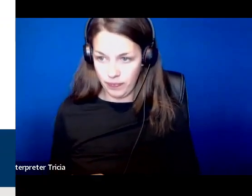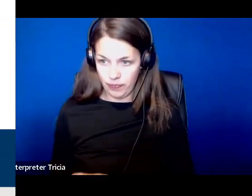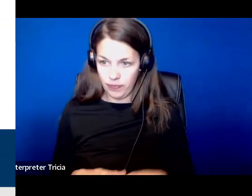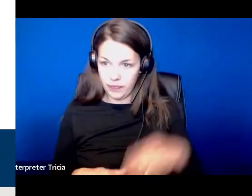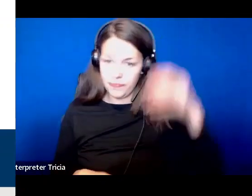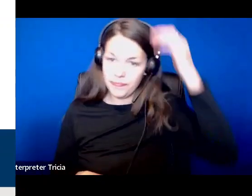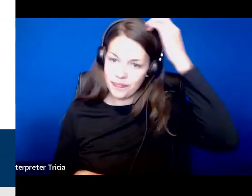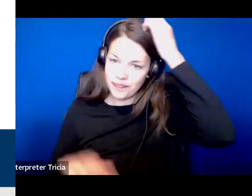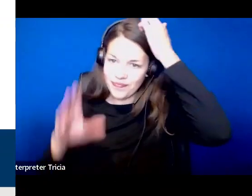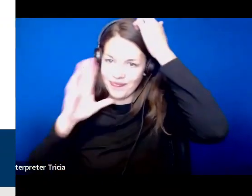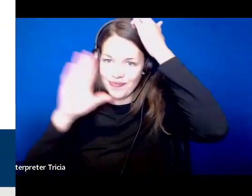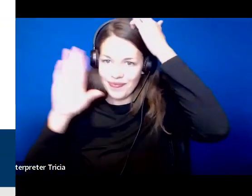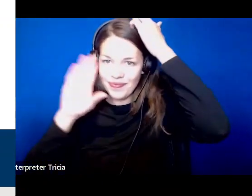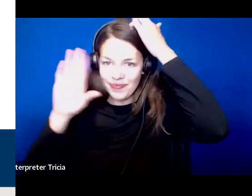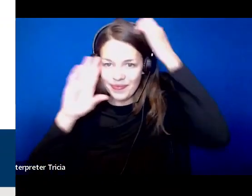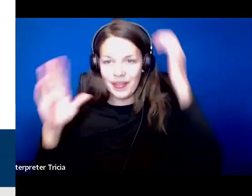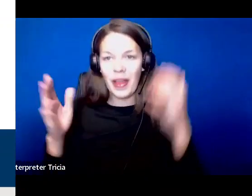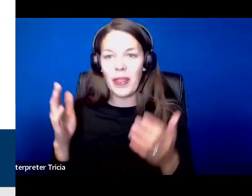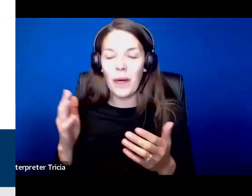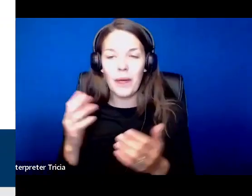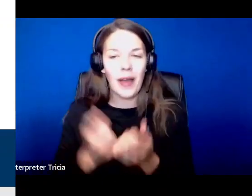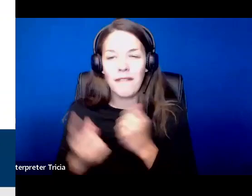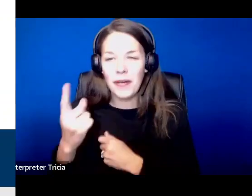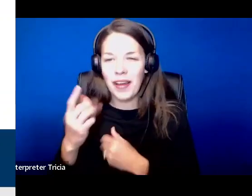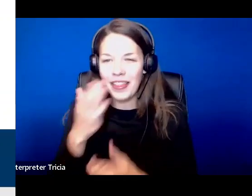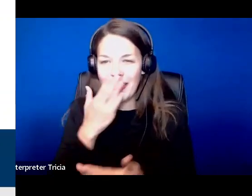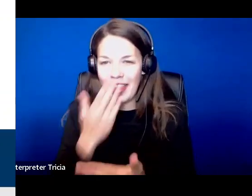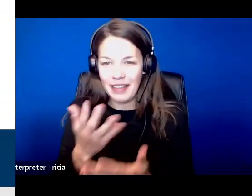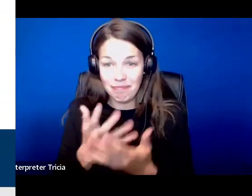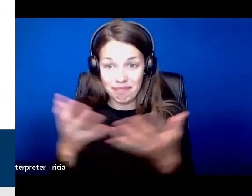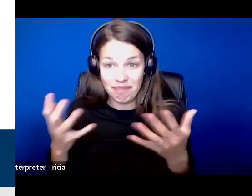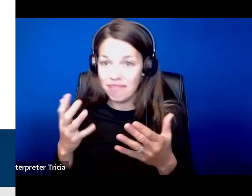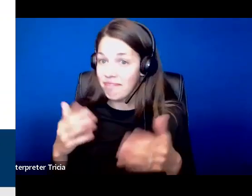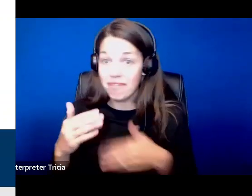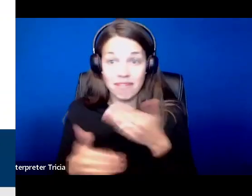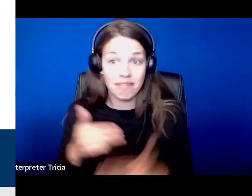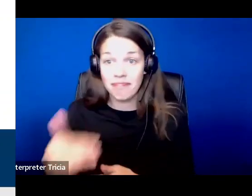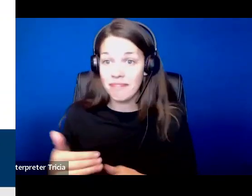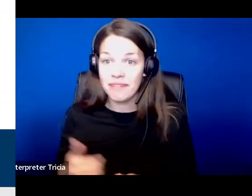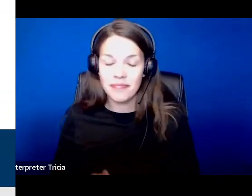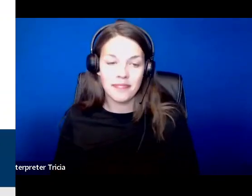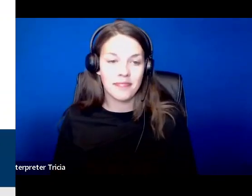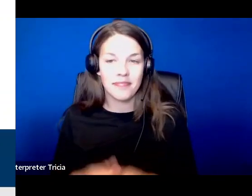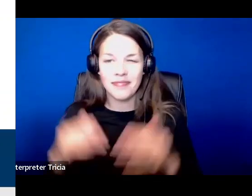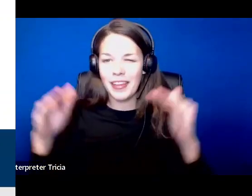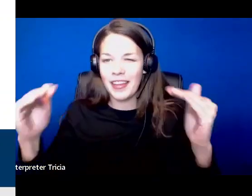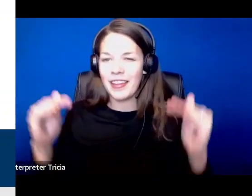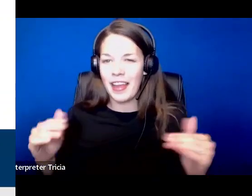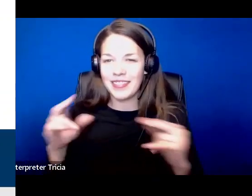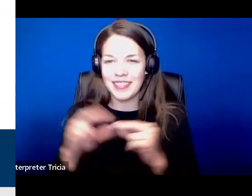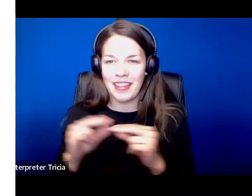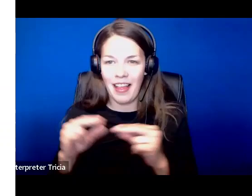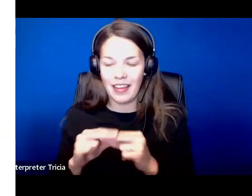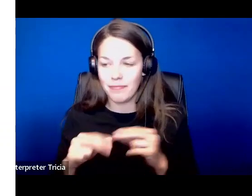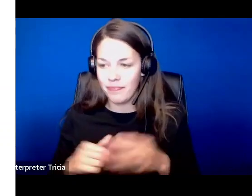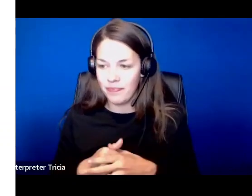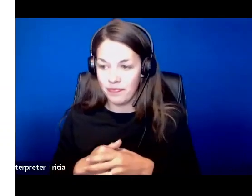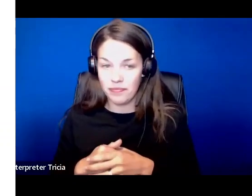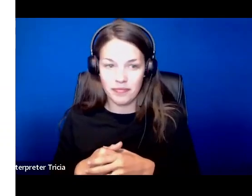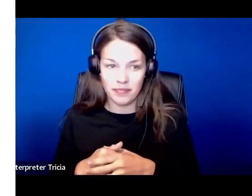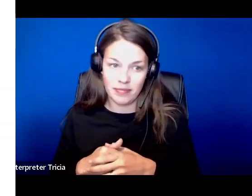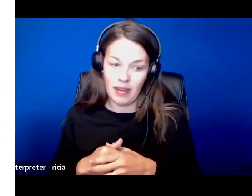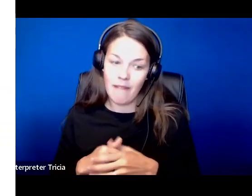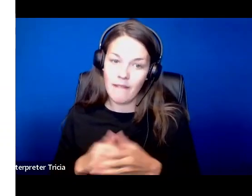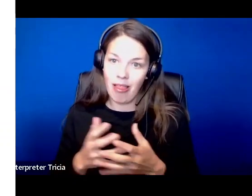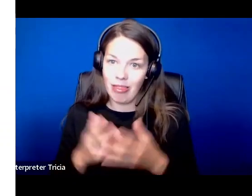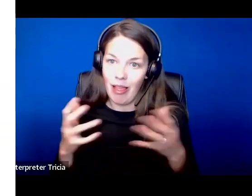Well, everyone, thanks so much, Brenda. So let's just go on. Let's dive in here and go on to the next slide. I've got a lot to go through